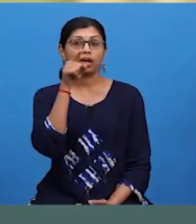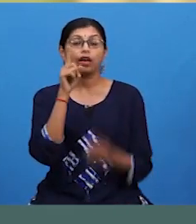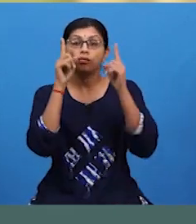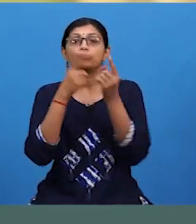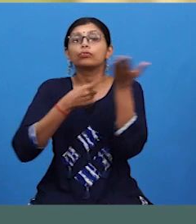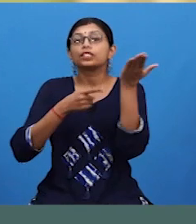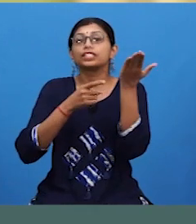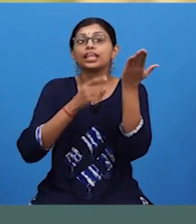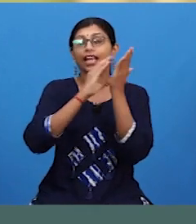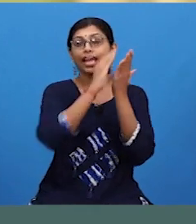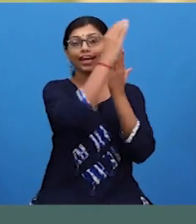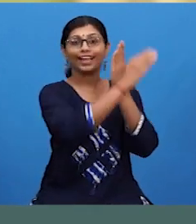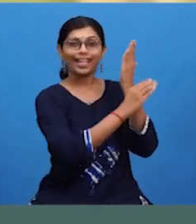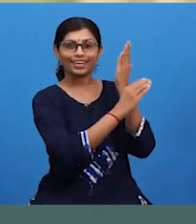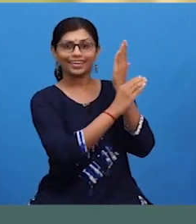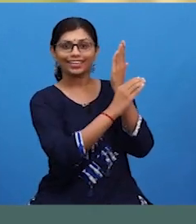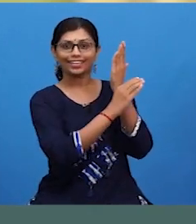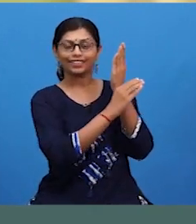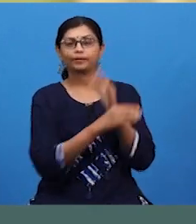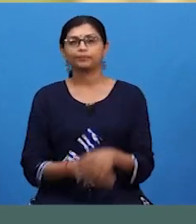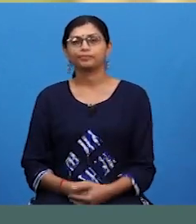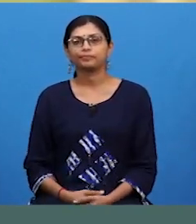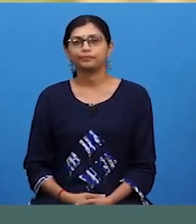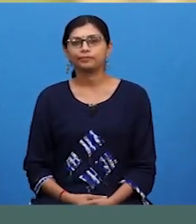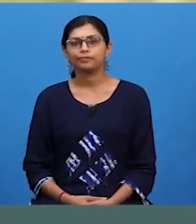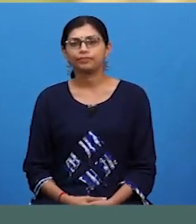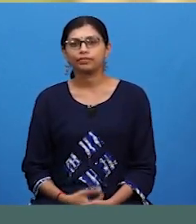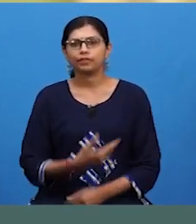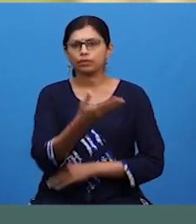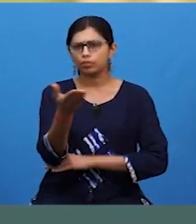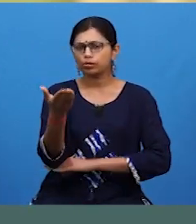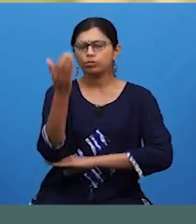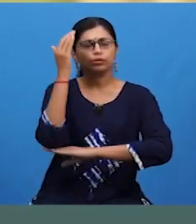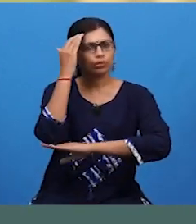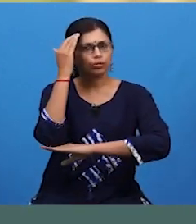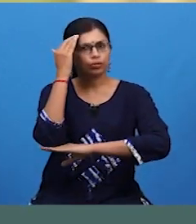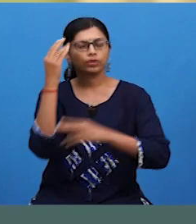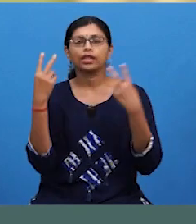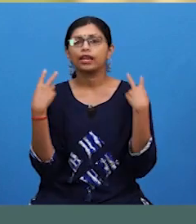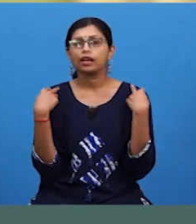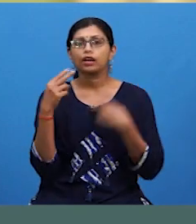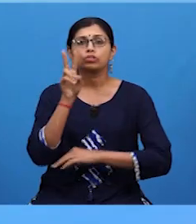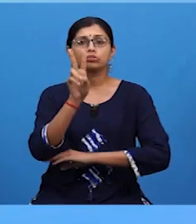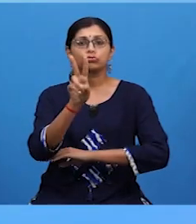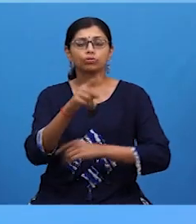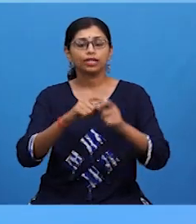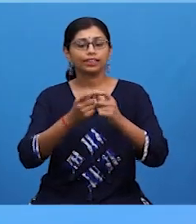calendars. But do you know that there are two types of